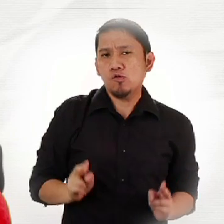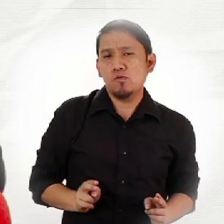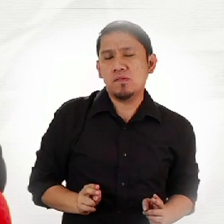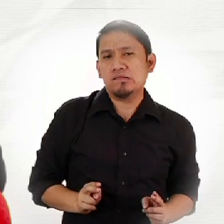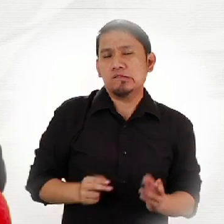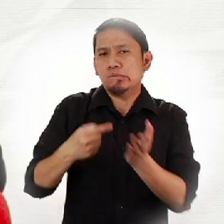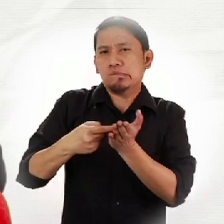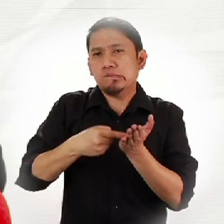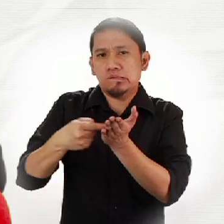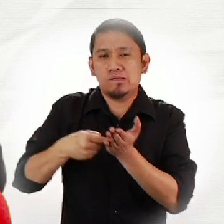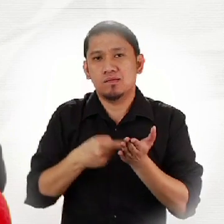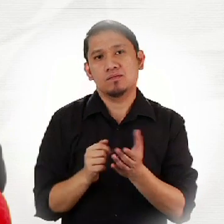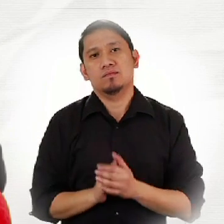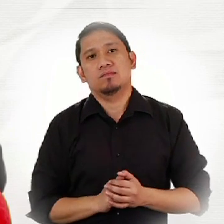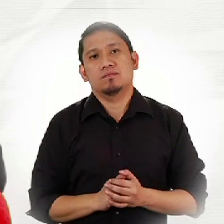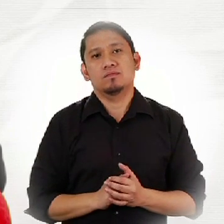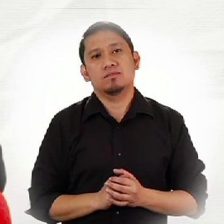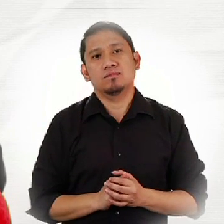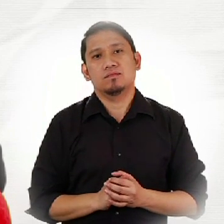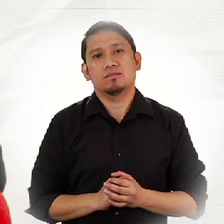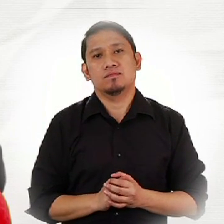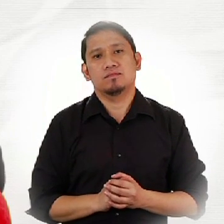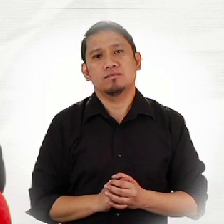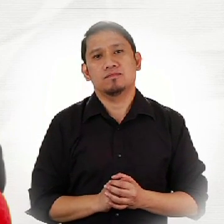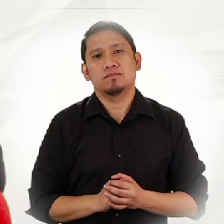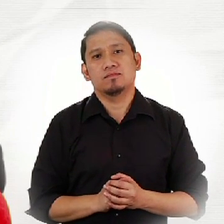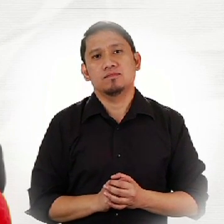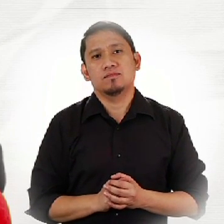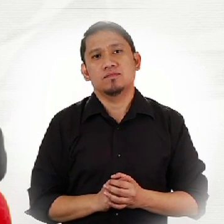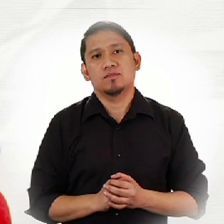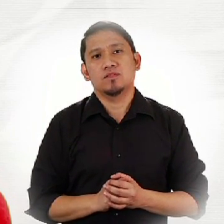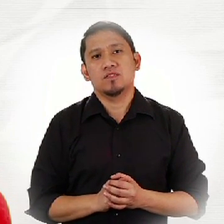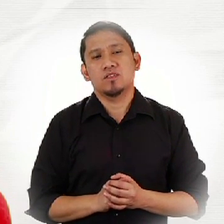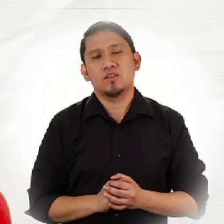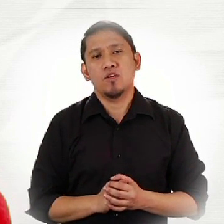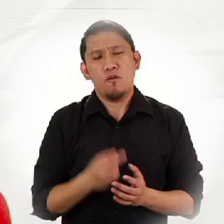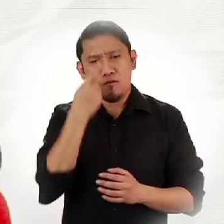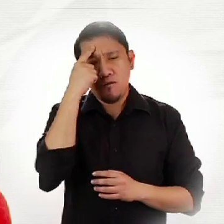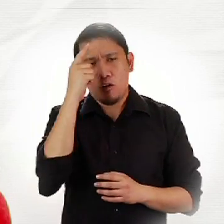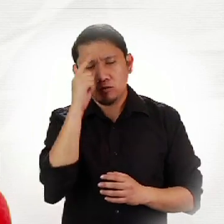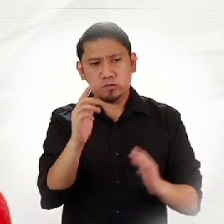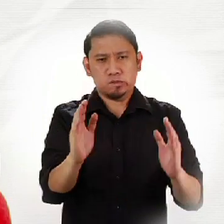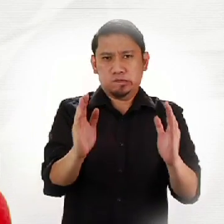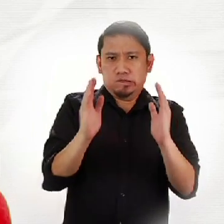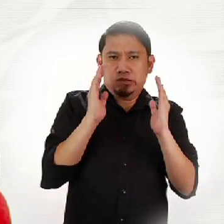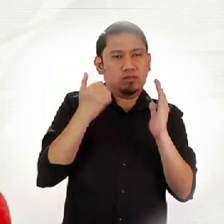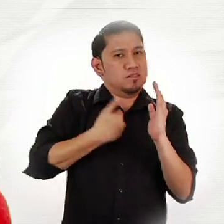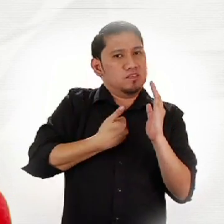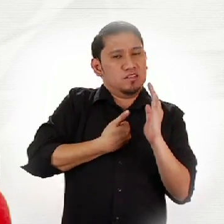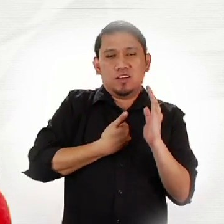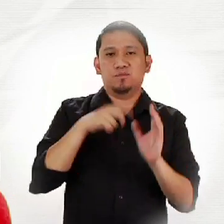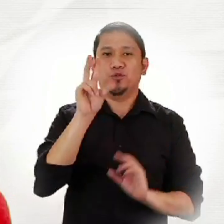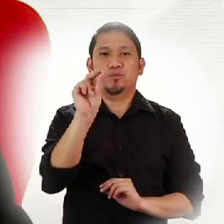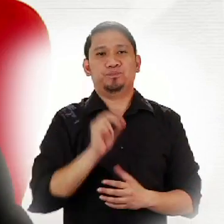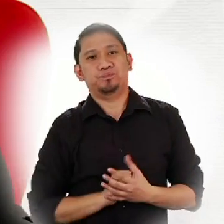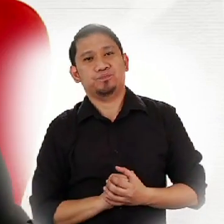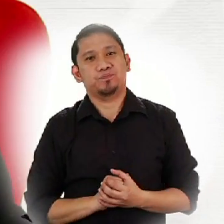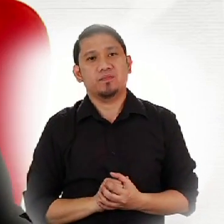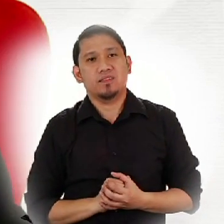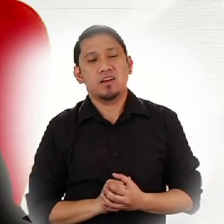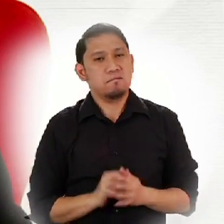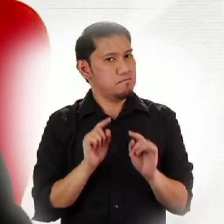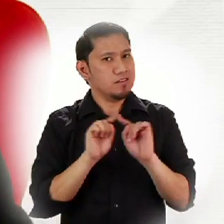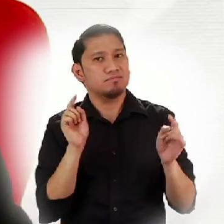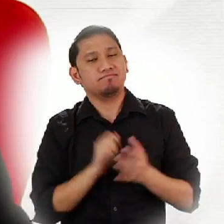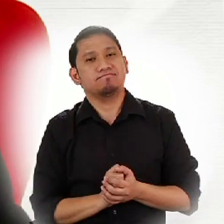human argumentation in order to draw attention to himself. No. In